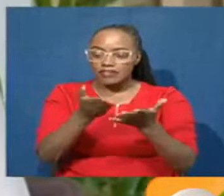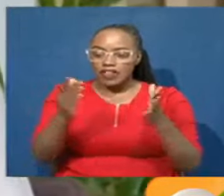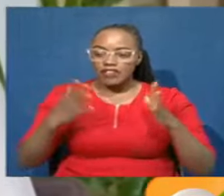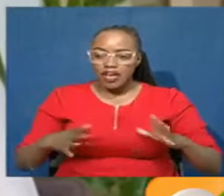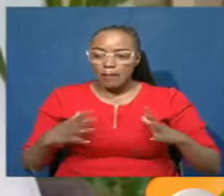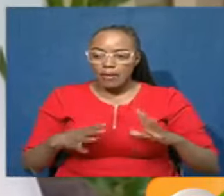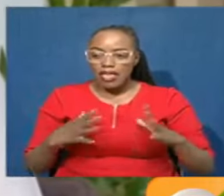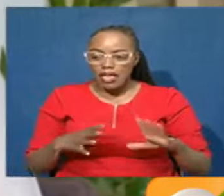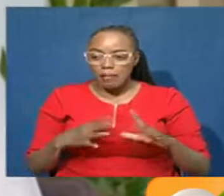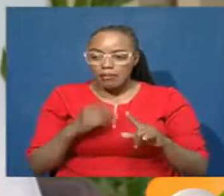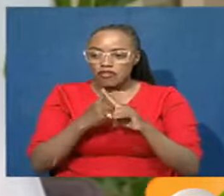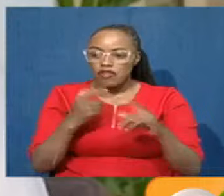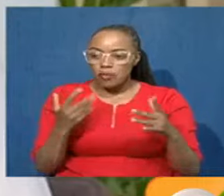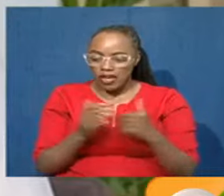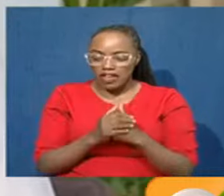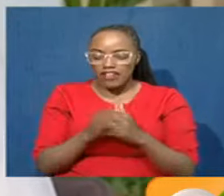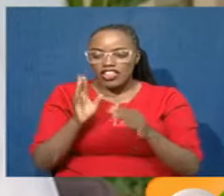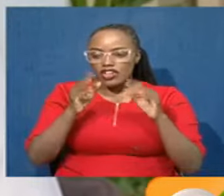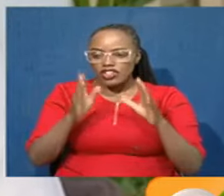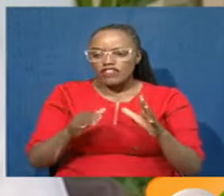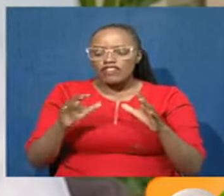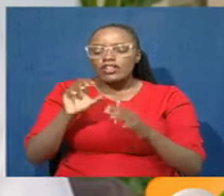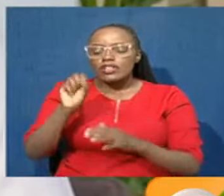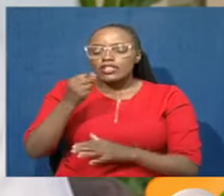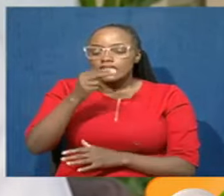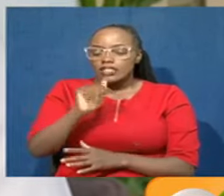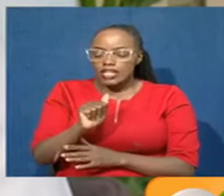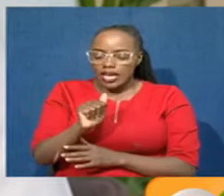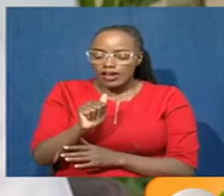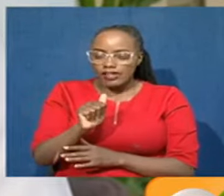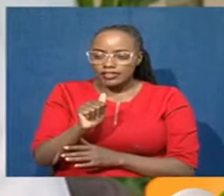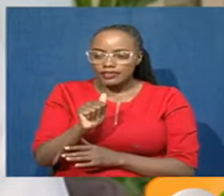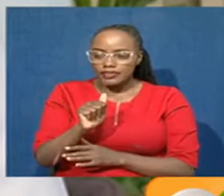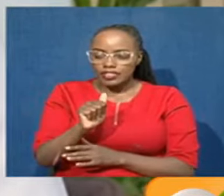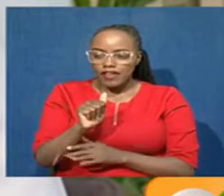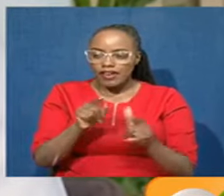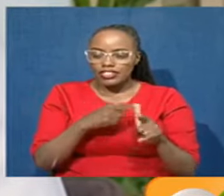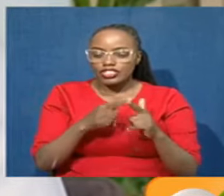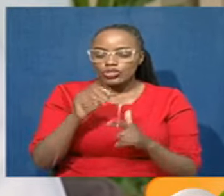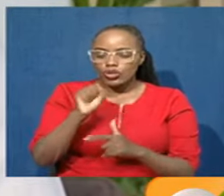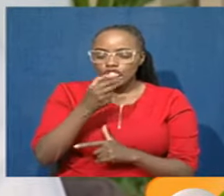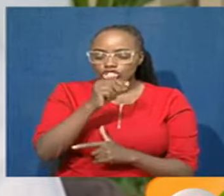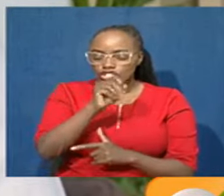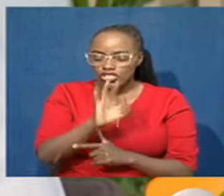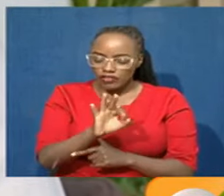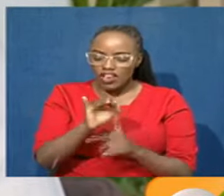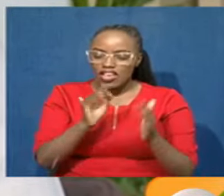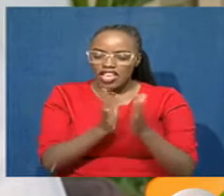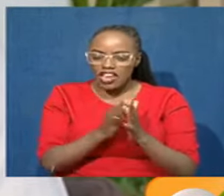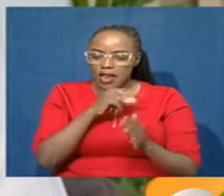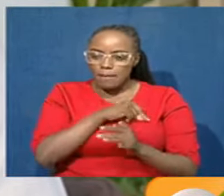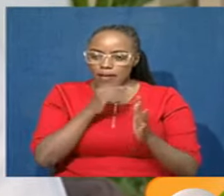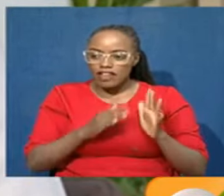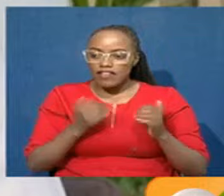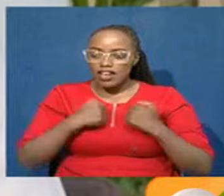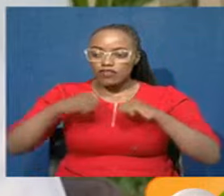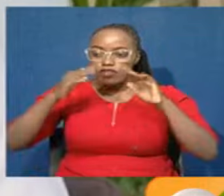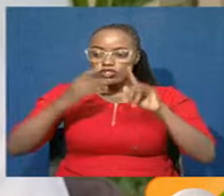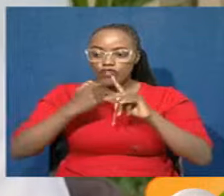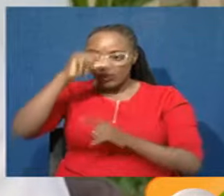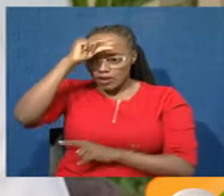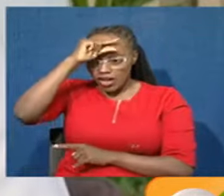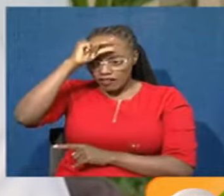members from the contributors of the Social Health Authority, of the Social Health Insurance Fund. We have beneficiaries, we have officials from the